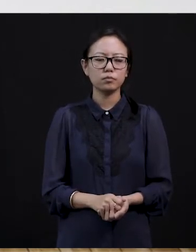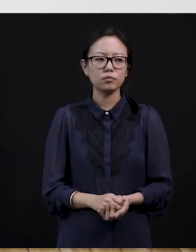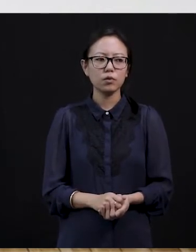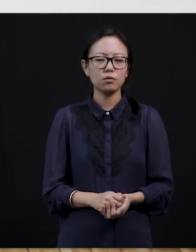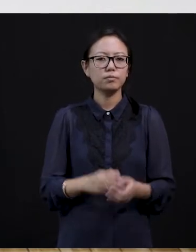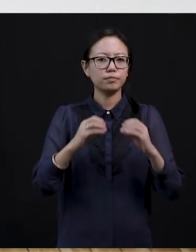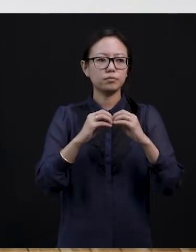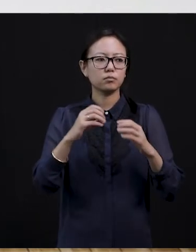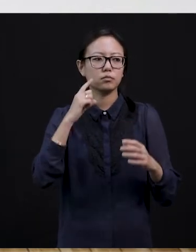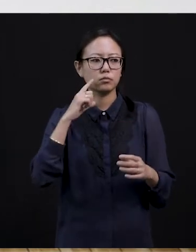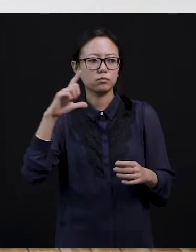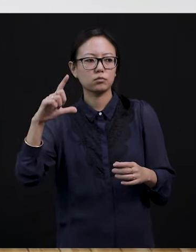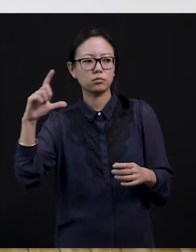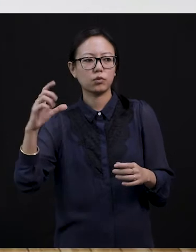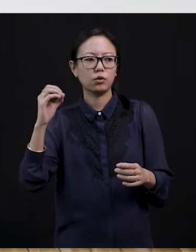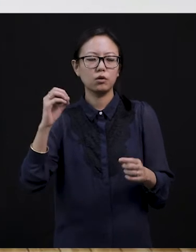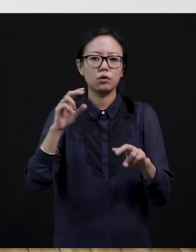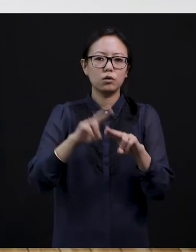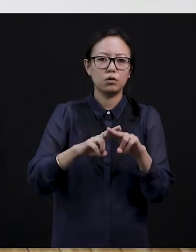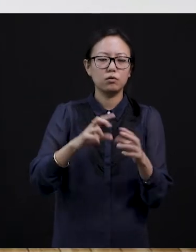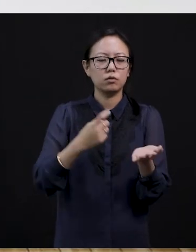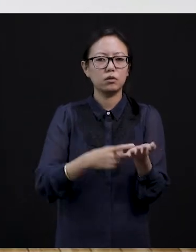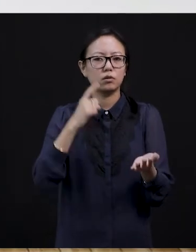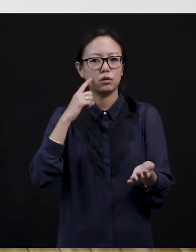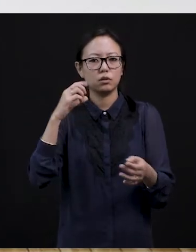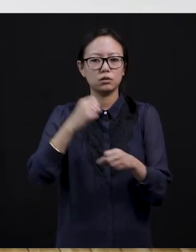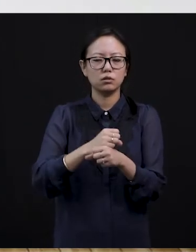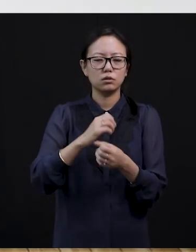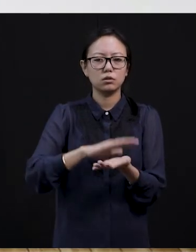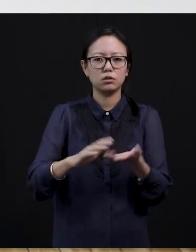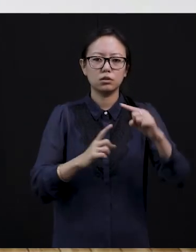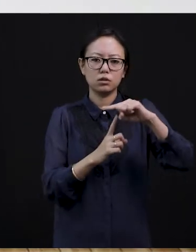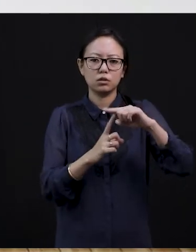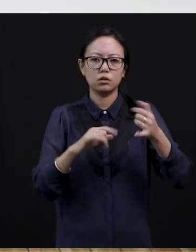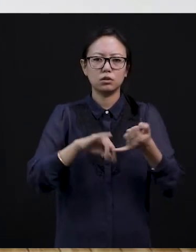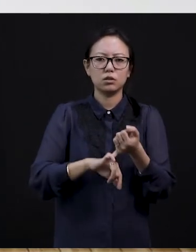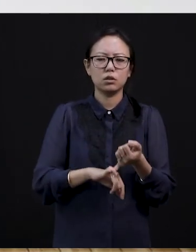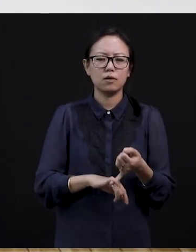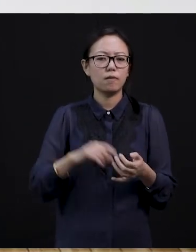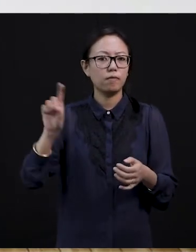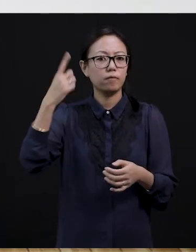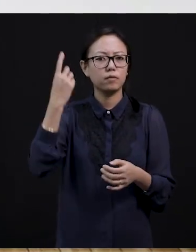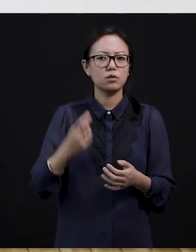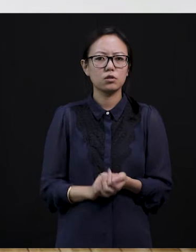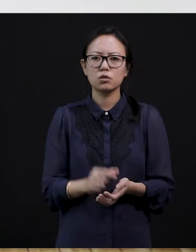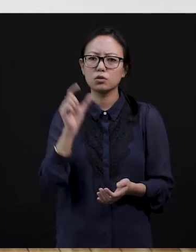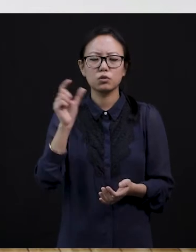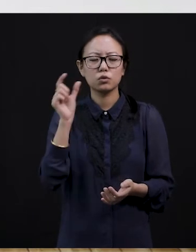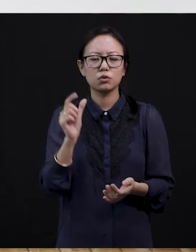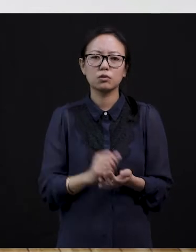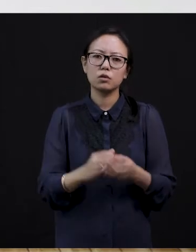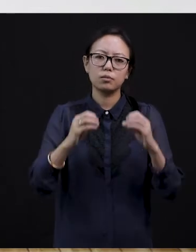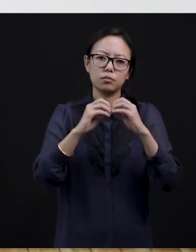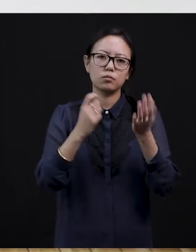was granted to the British citizens. Then came the French Revolution. Now, this French Revolution